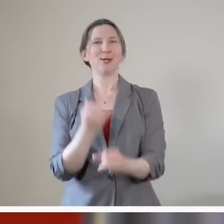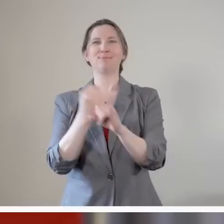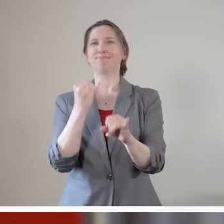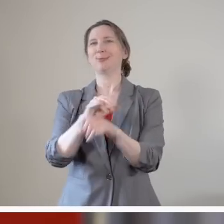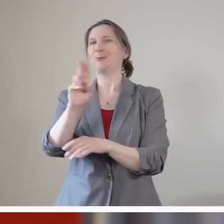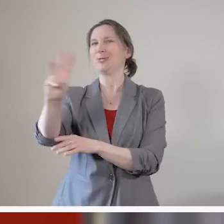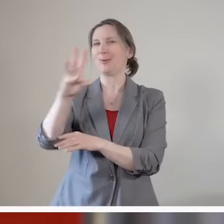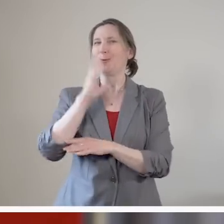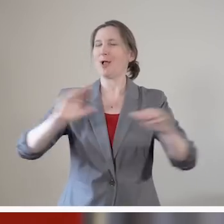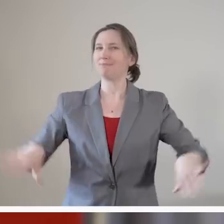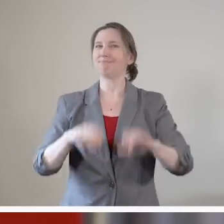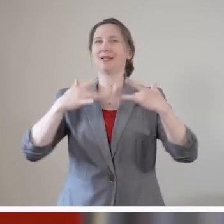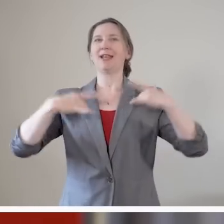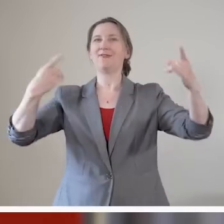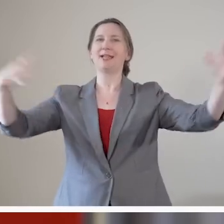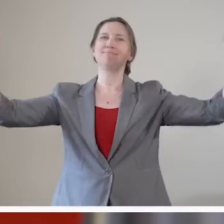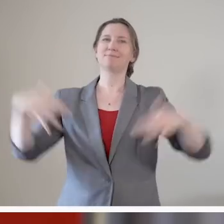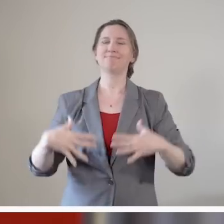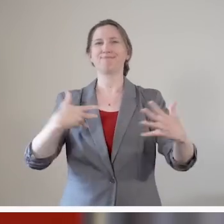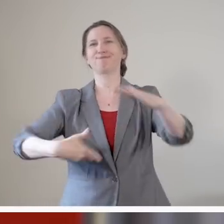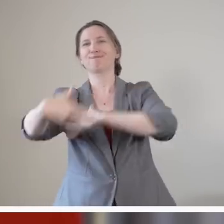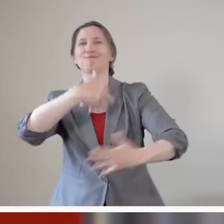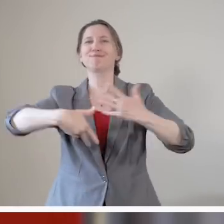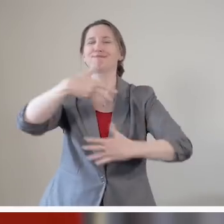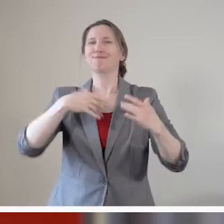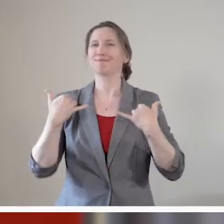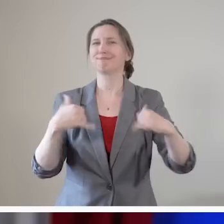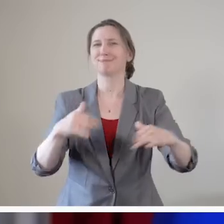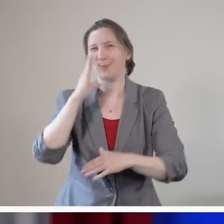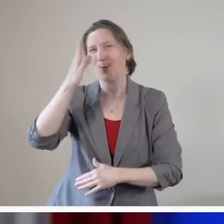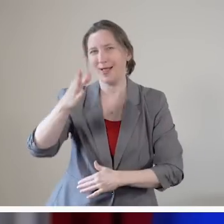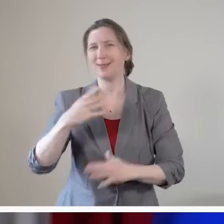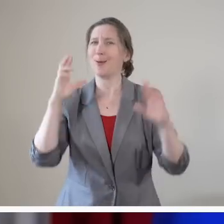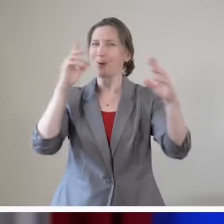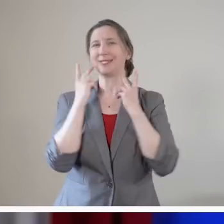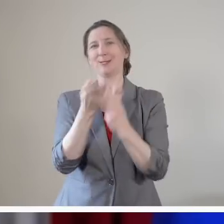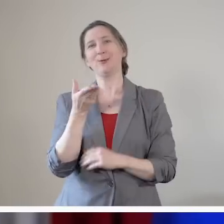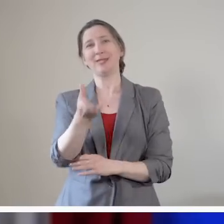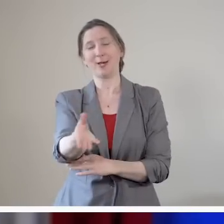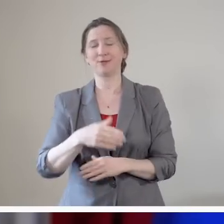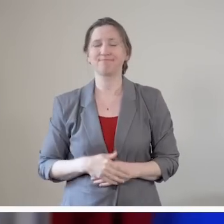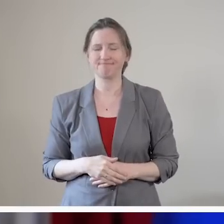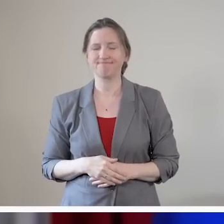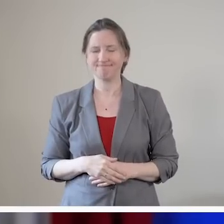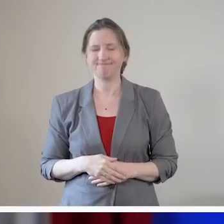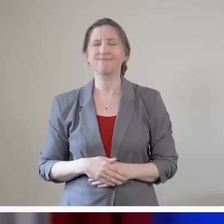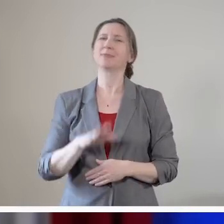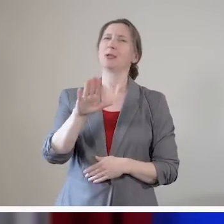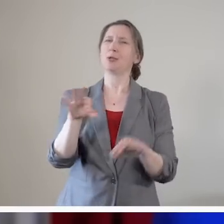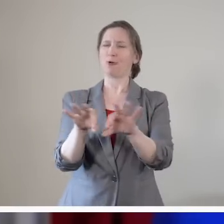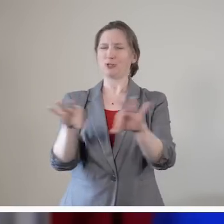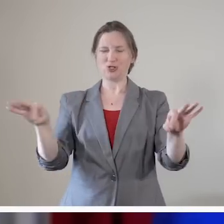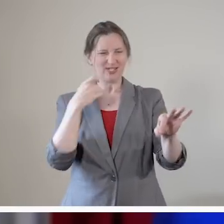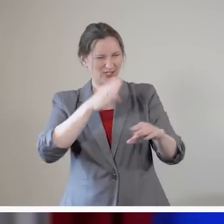on campus to which you are all invited. I hope you'll be there. You have completed your degree in the middle of a